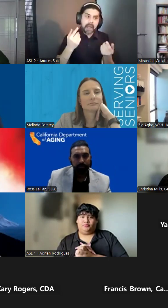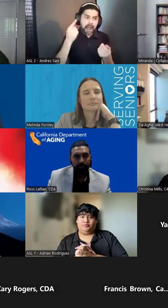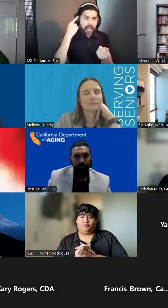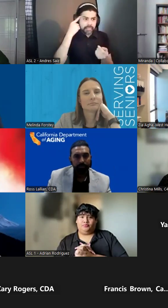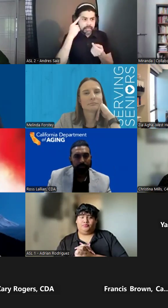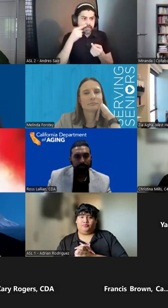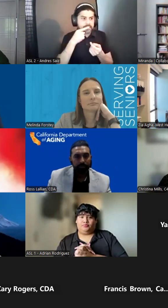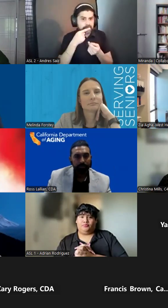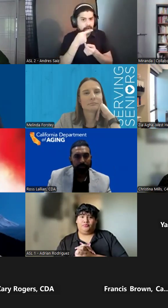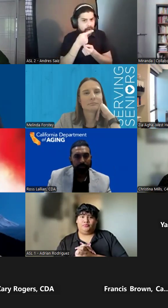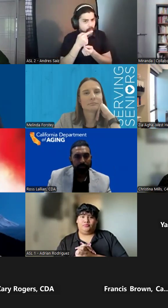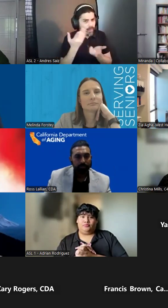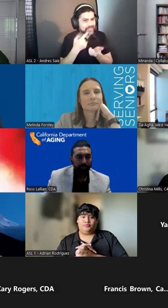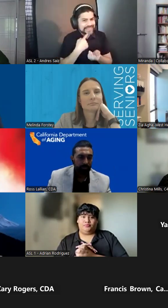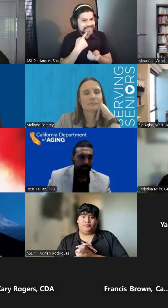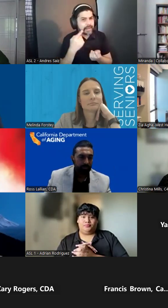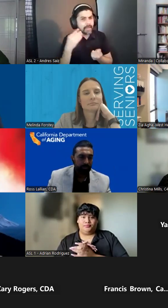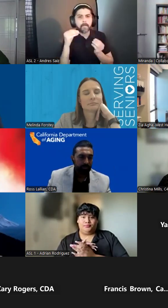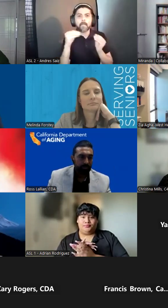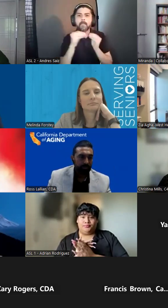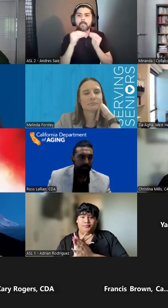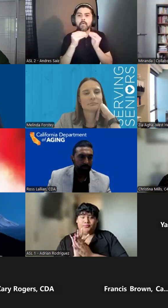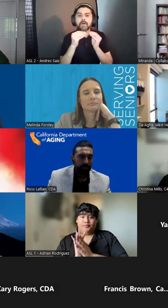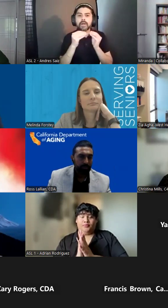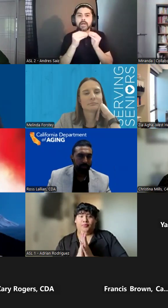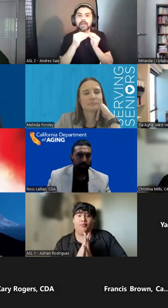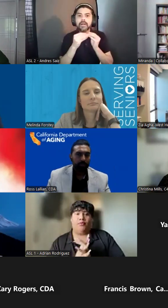the outcome level impact at the population level. Like,